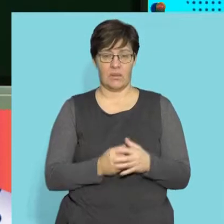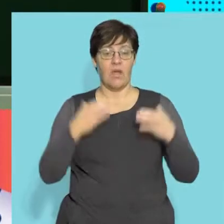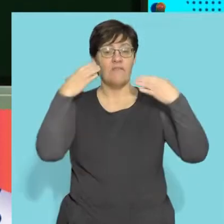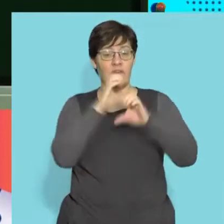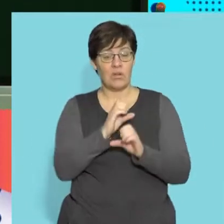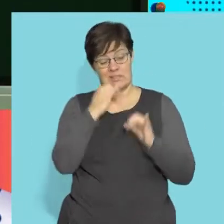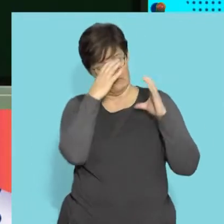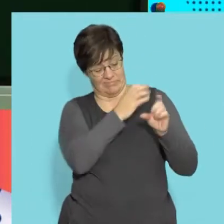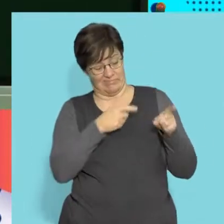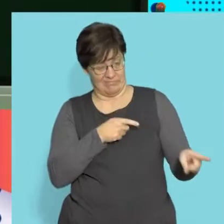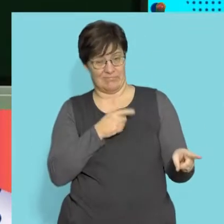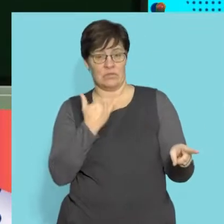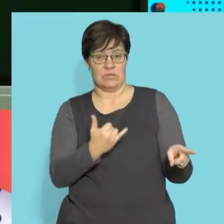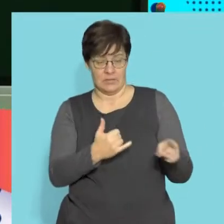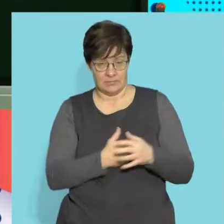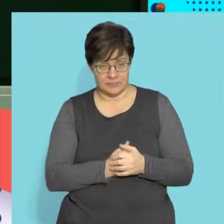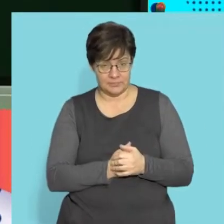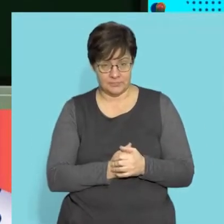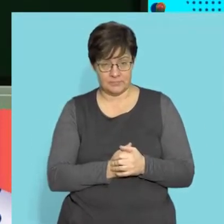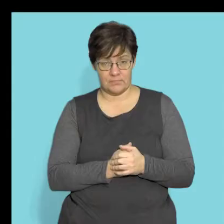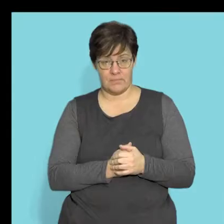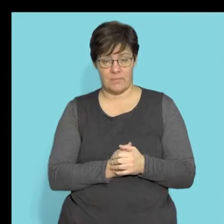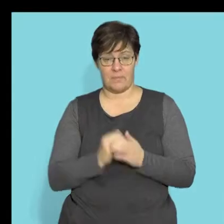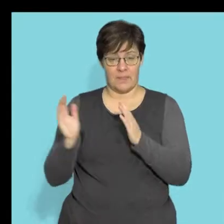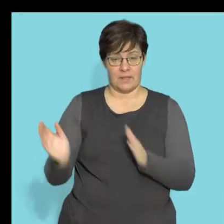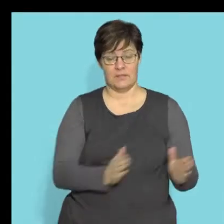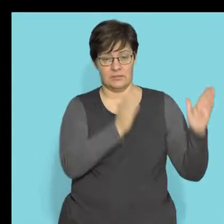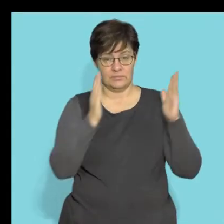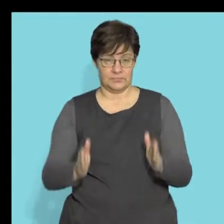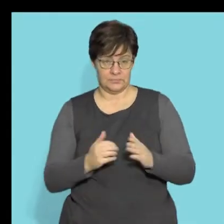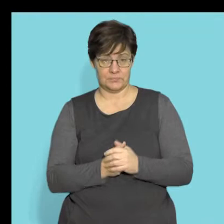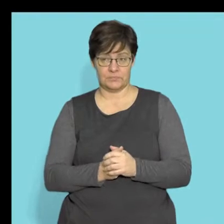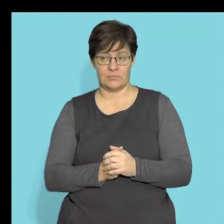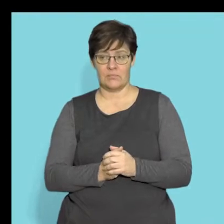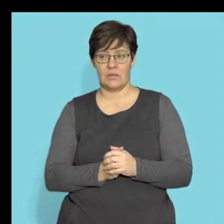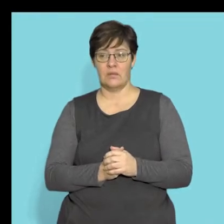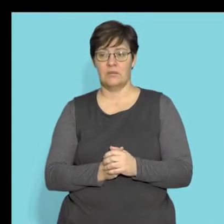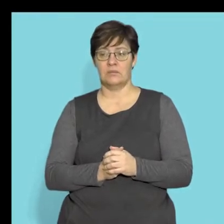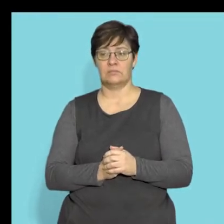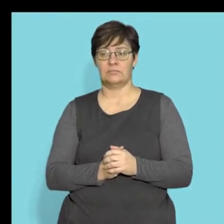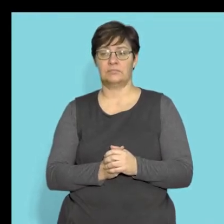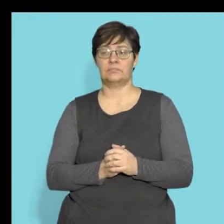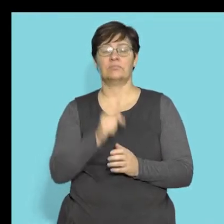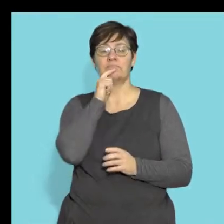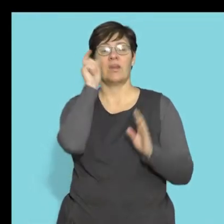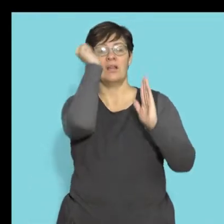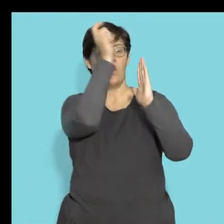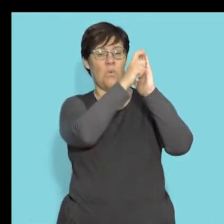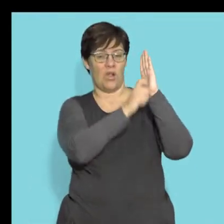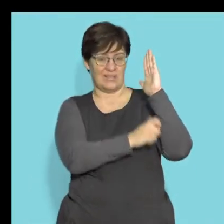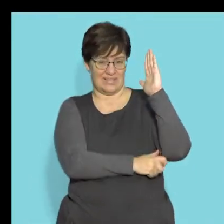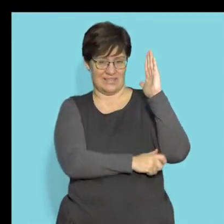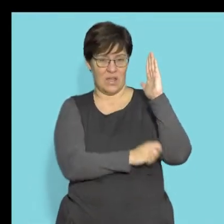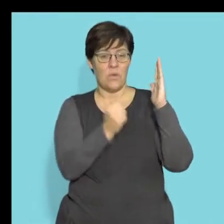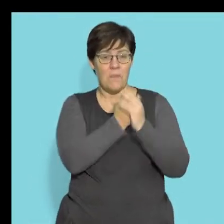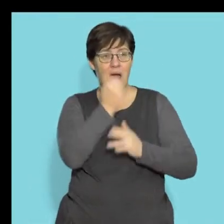is on the electric motor. So let's get right into it. When we deal with the electric